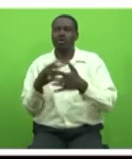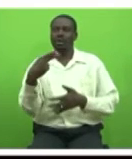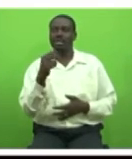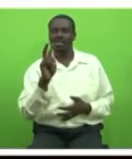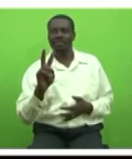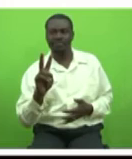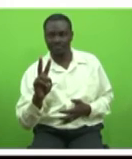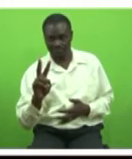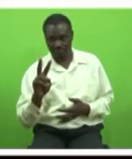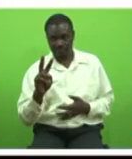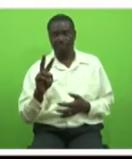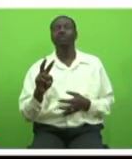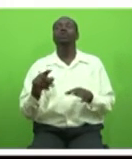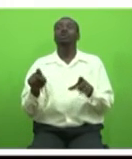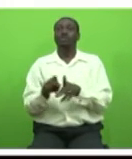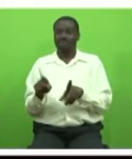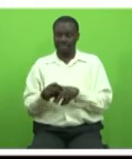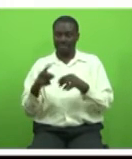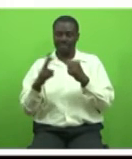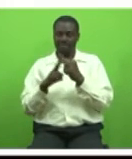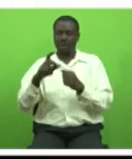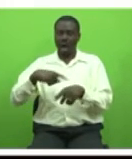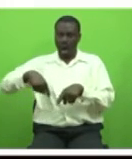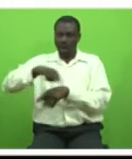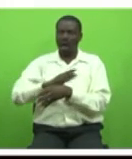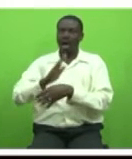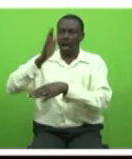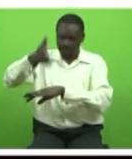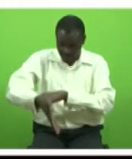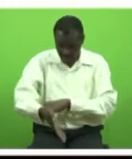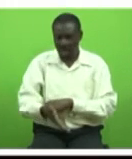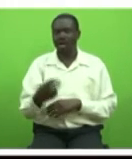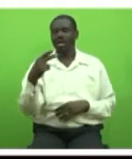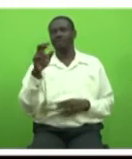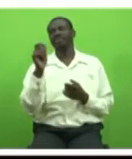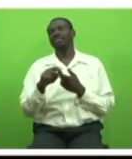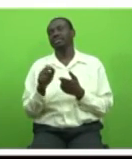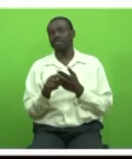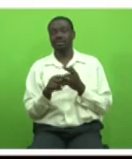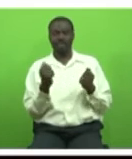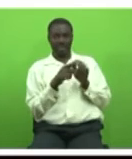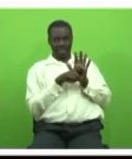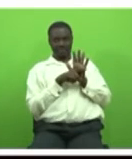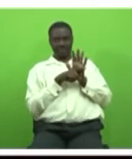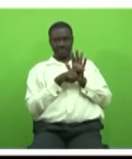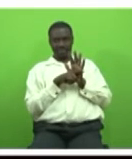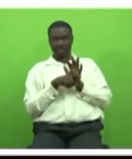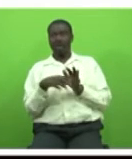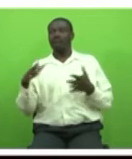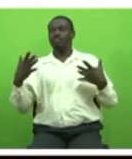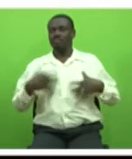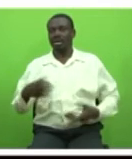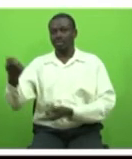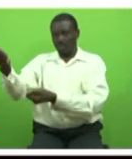tests HIV negative. Survivors presenting after 72 hours following sexual